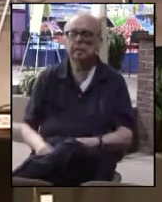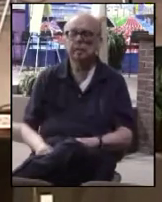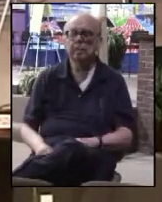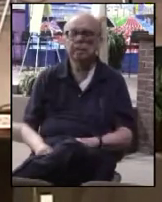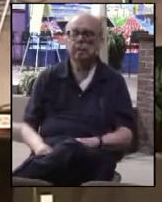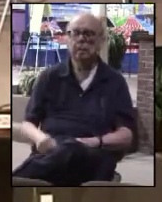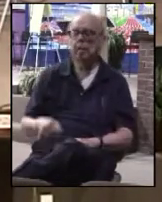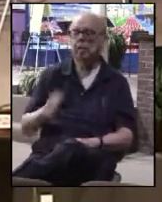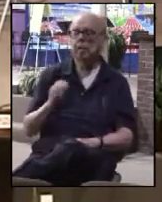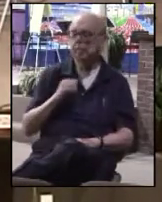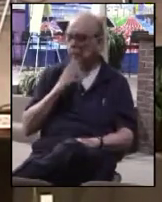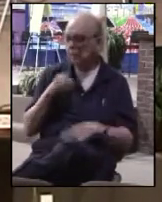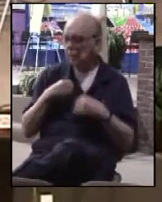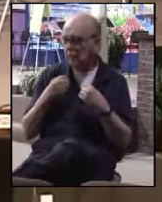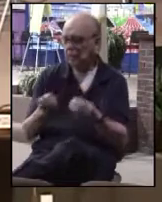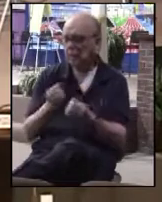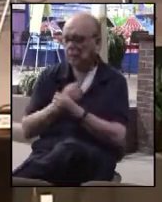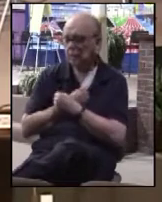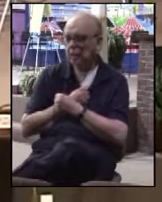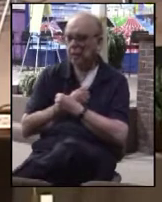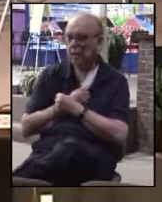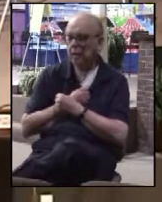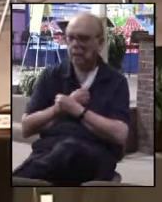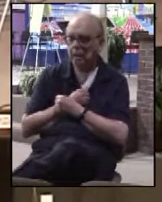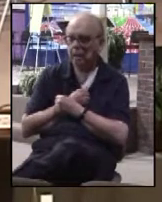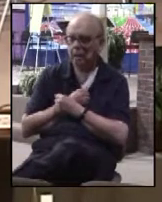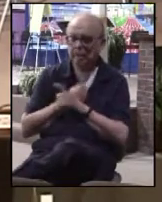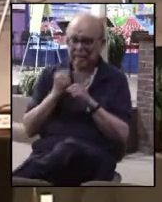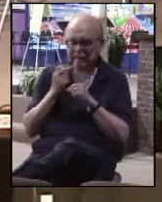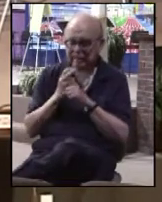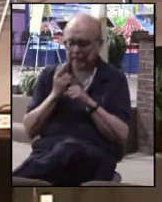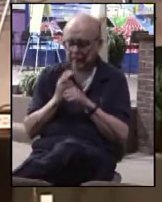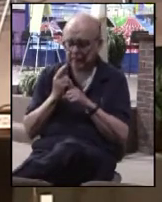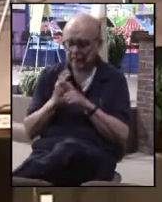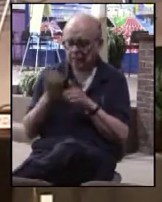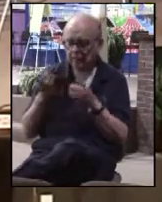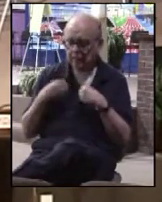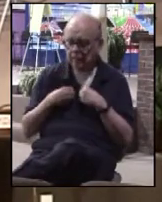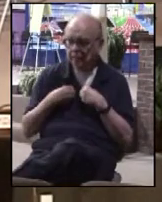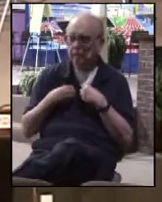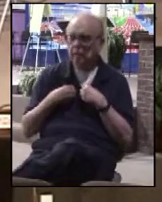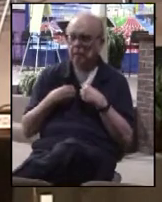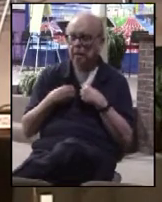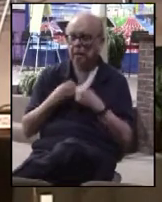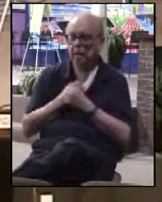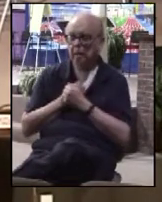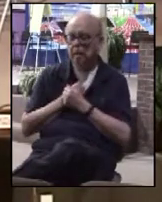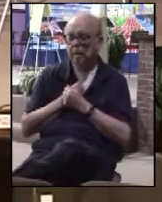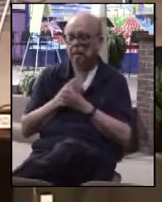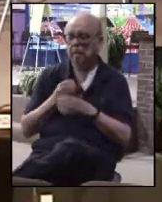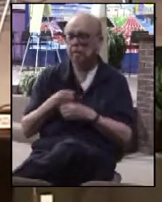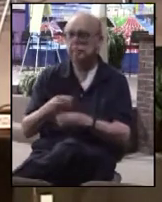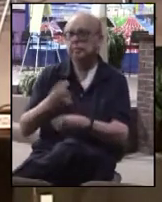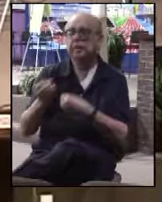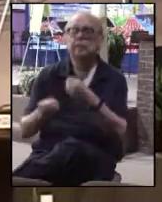God didn't give you love to contain it he gave you love to give it away